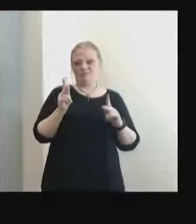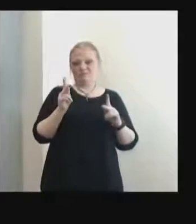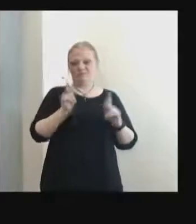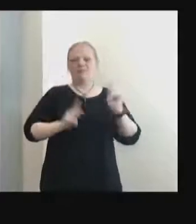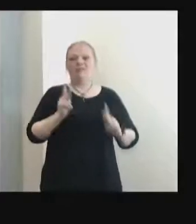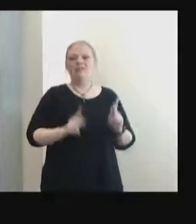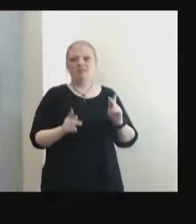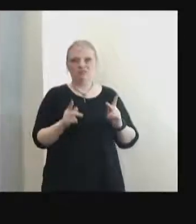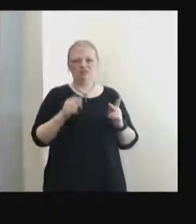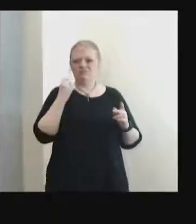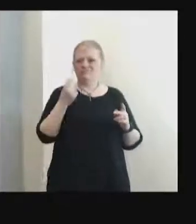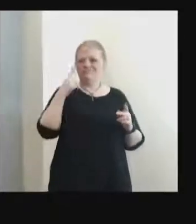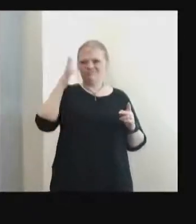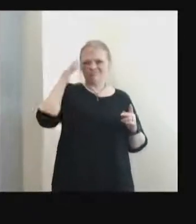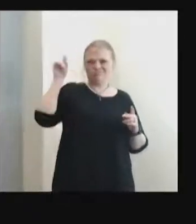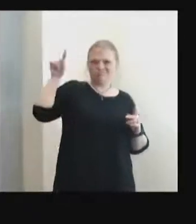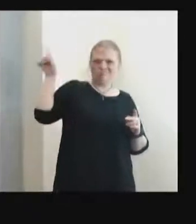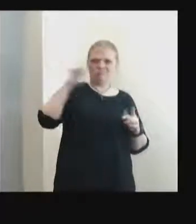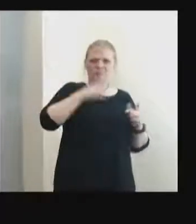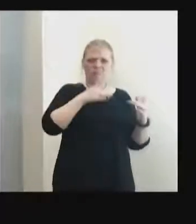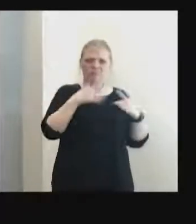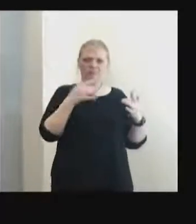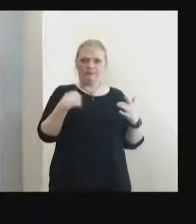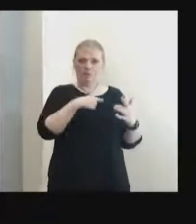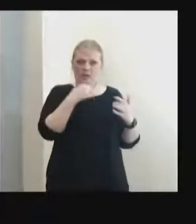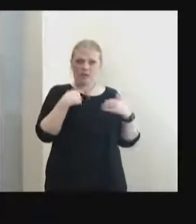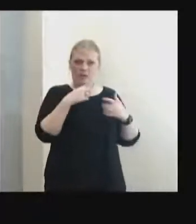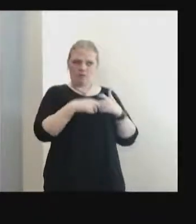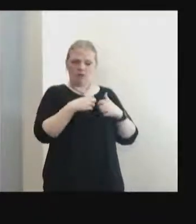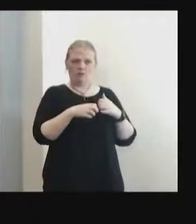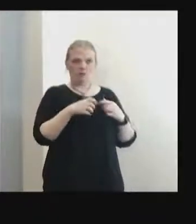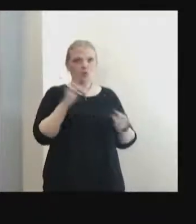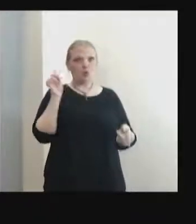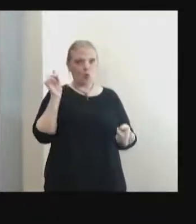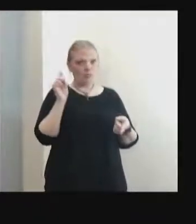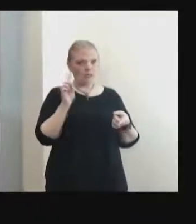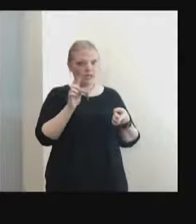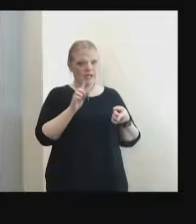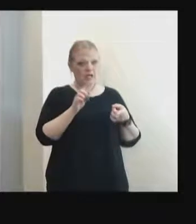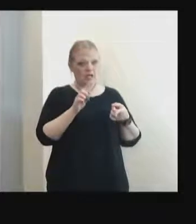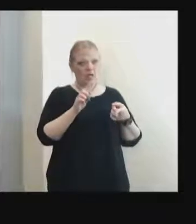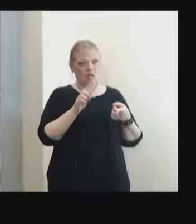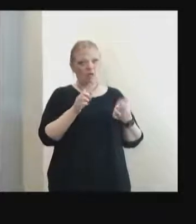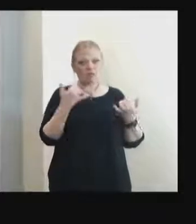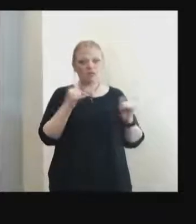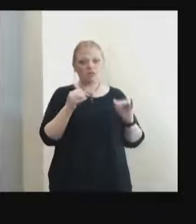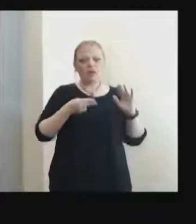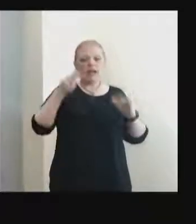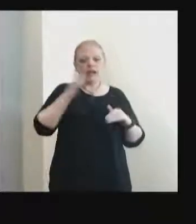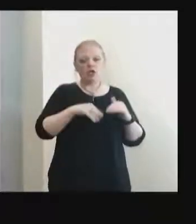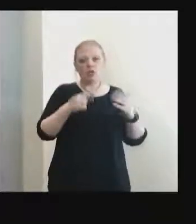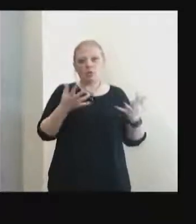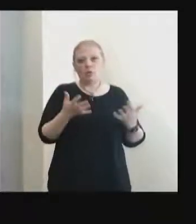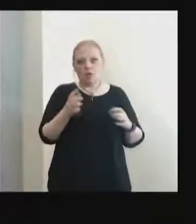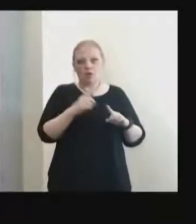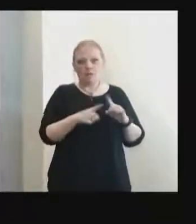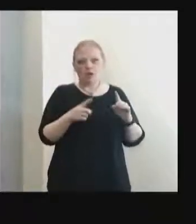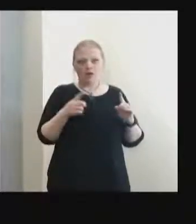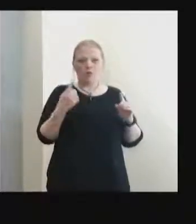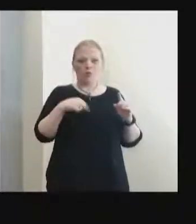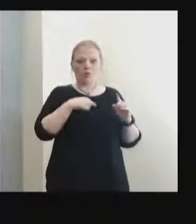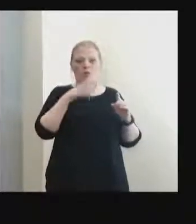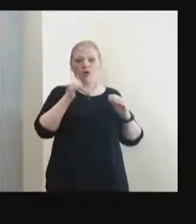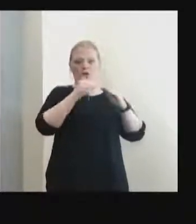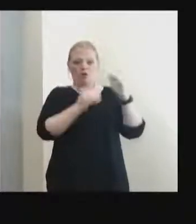was concerned. We did have a problem. It is going down. We are still higher than we'd like to be. We want to be below that 100 new